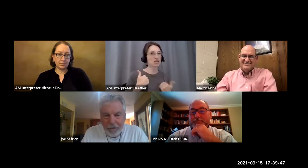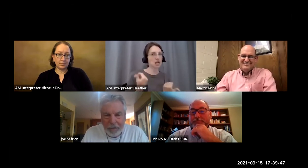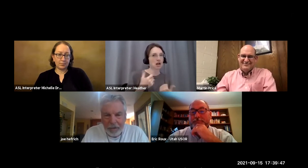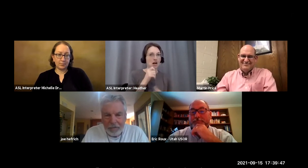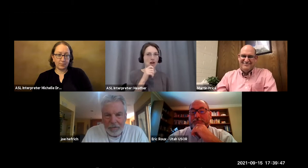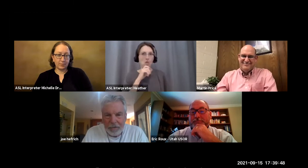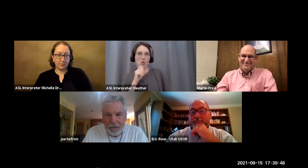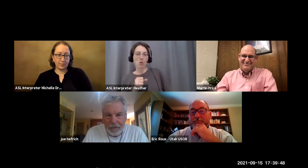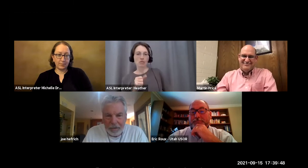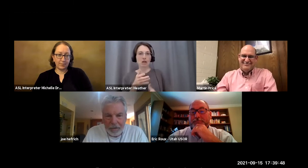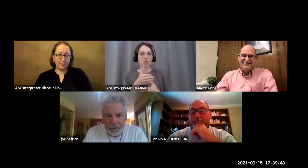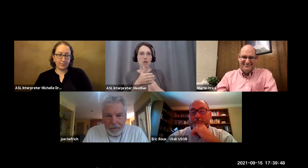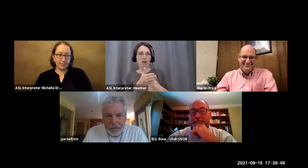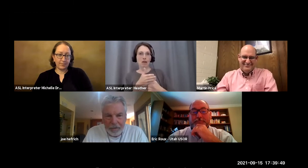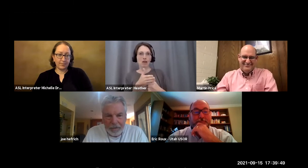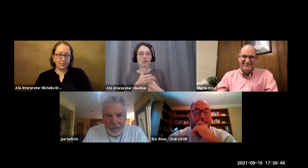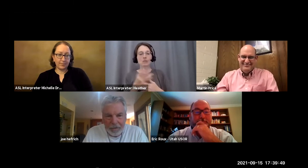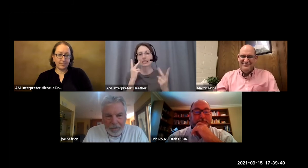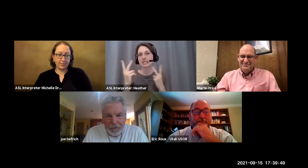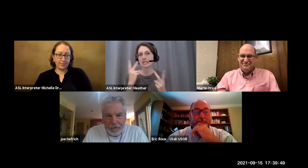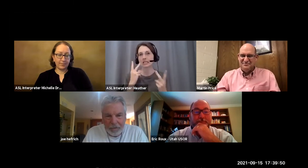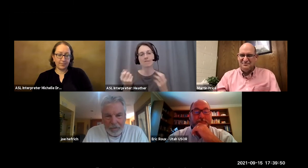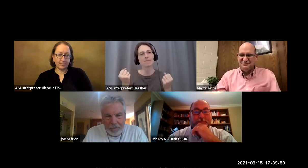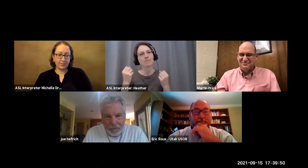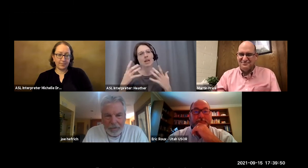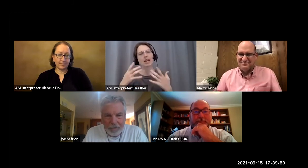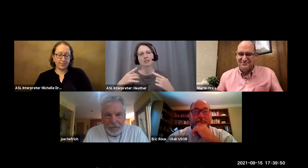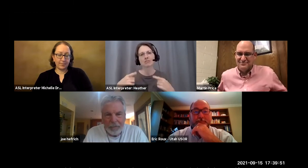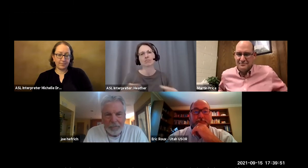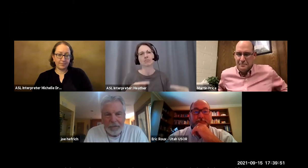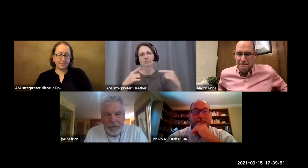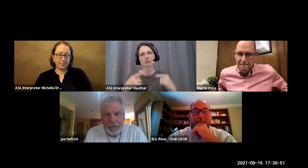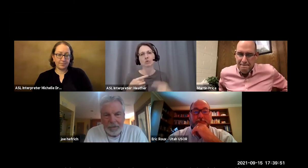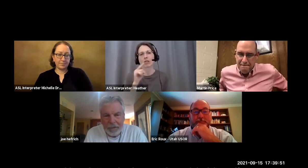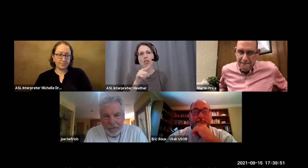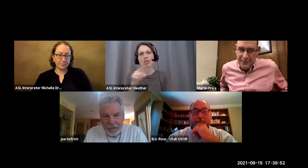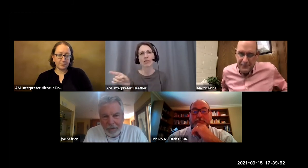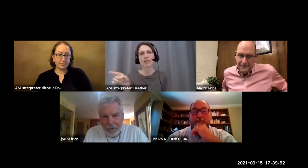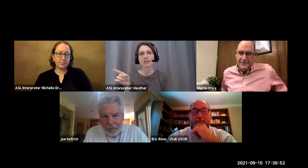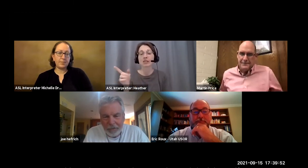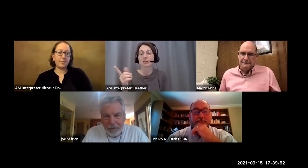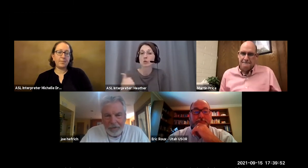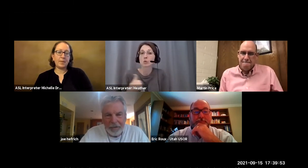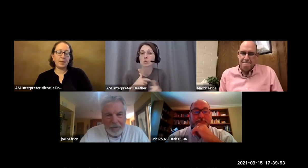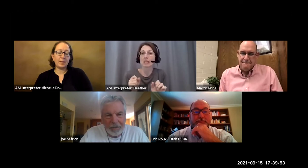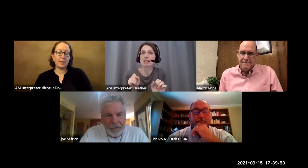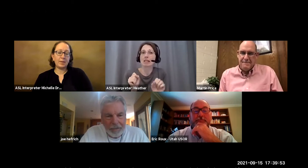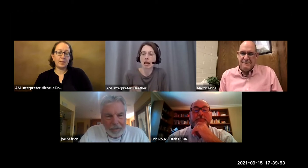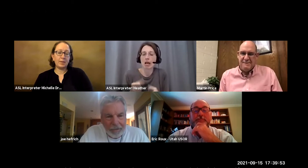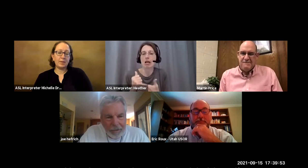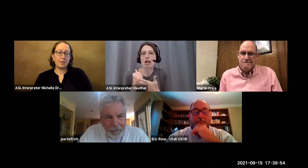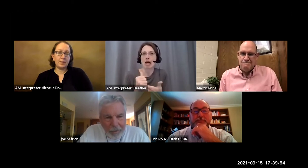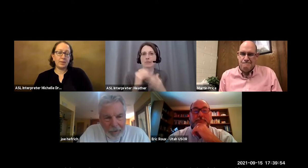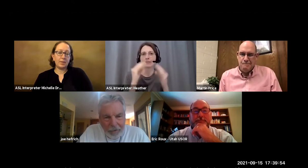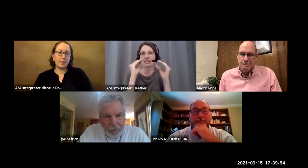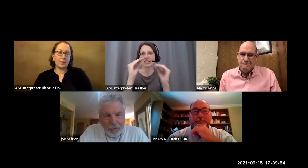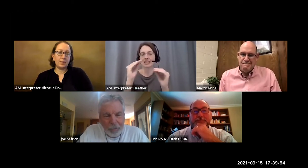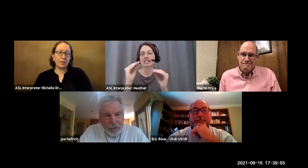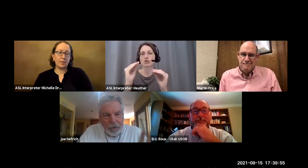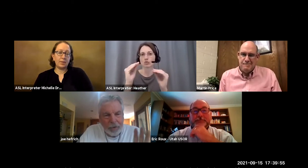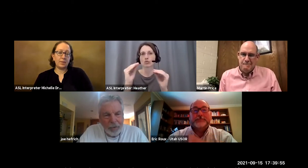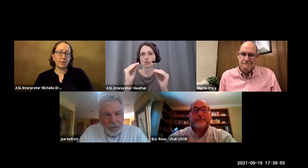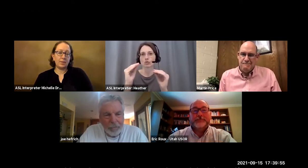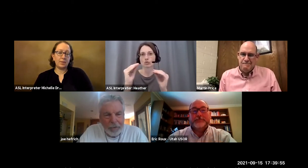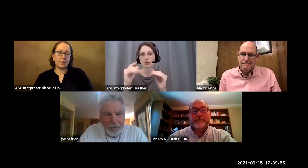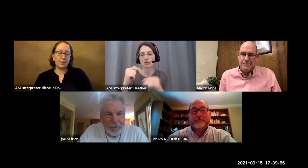But I see that a lot, that there's things that can be done out there. I don't know if